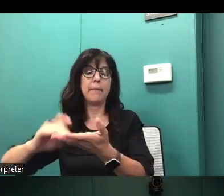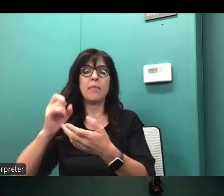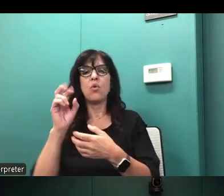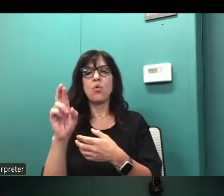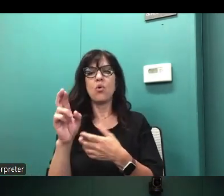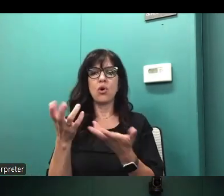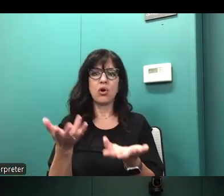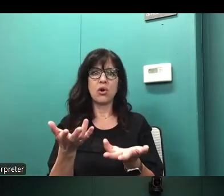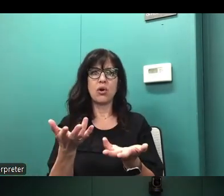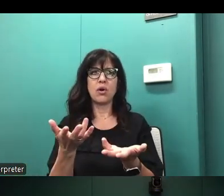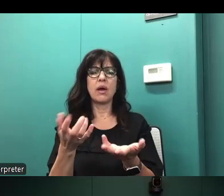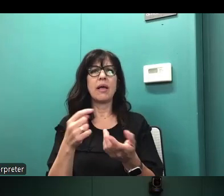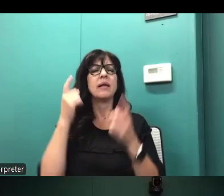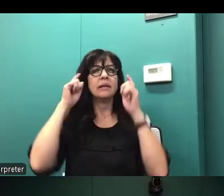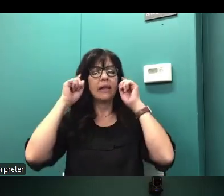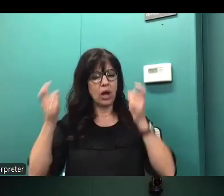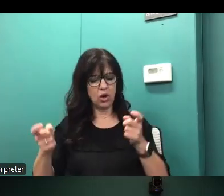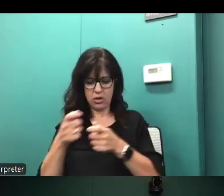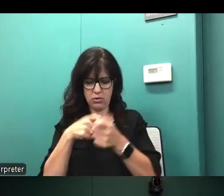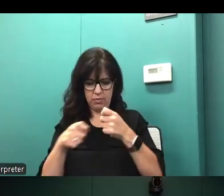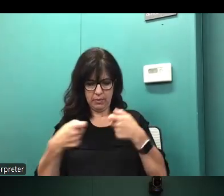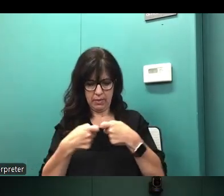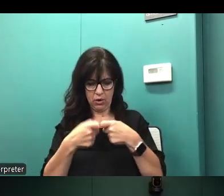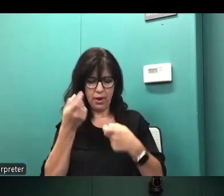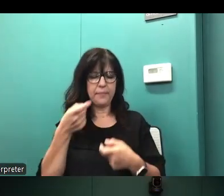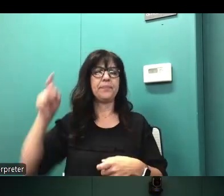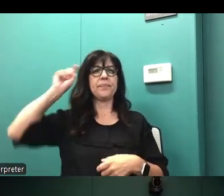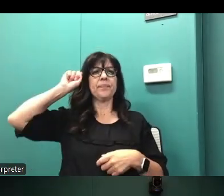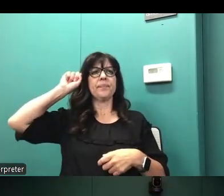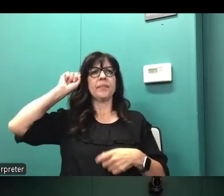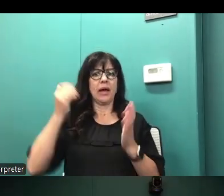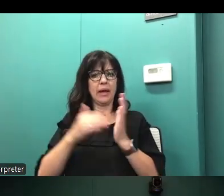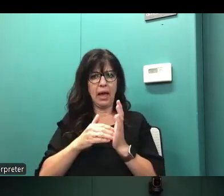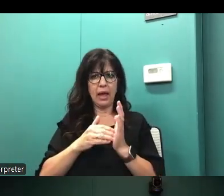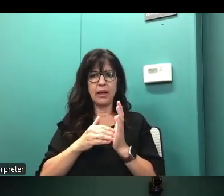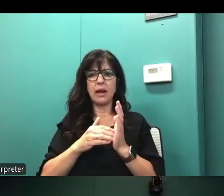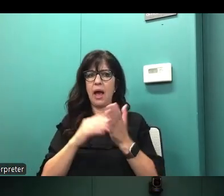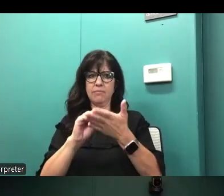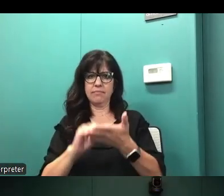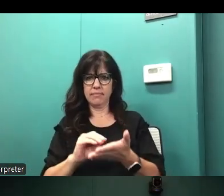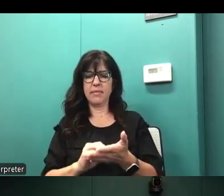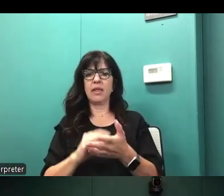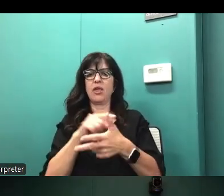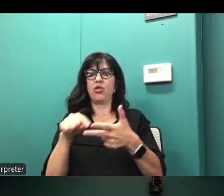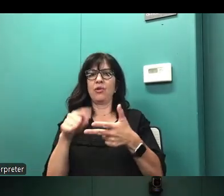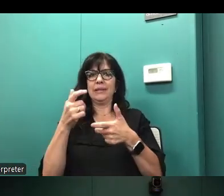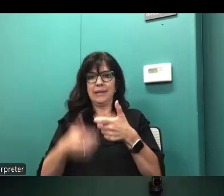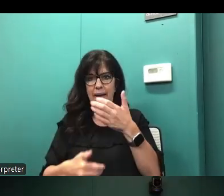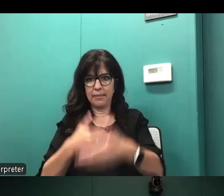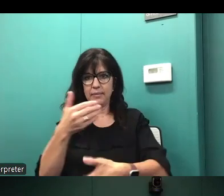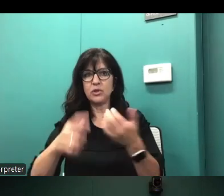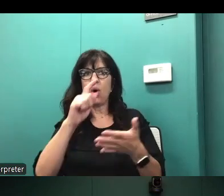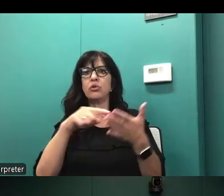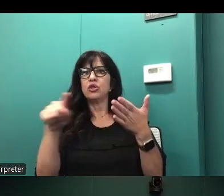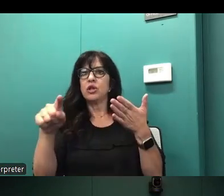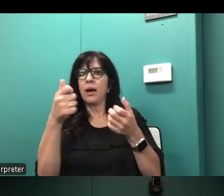they able to take their hearing aid off, replace the battery, put the hearing aid back on? And I put all of those 3 steps so that you can just check which